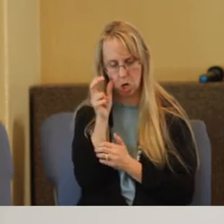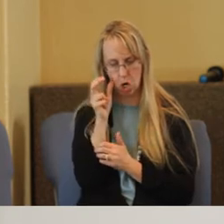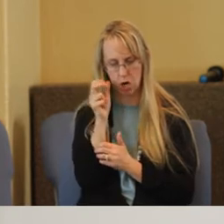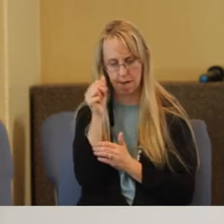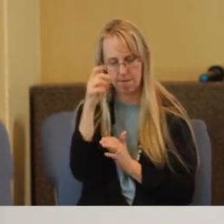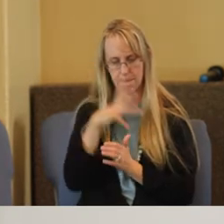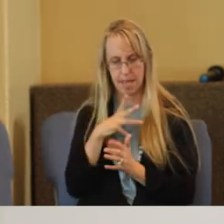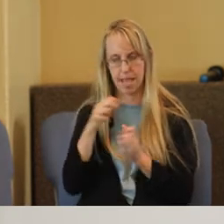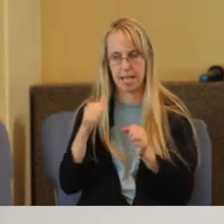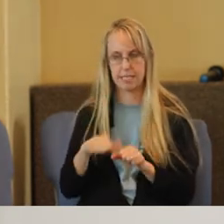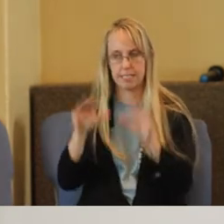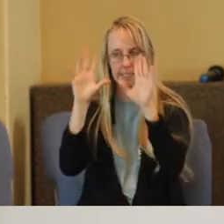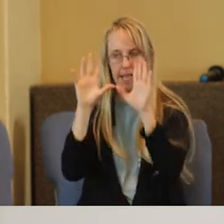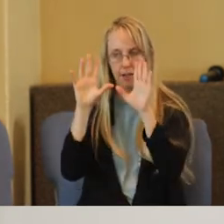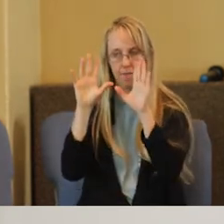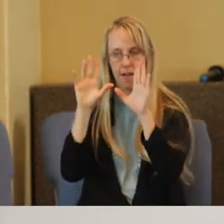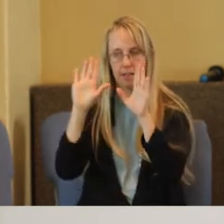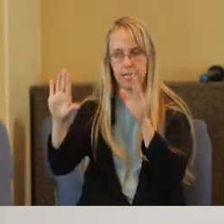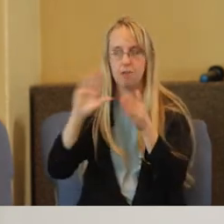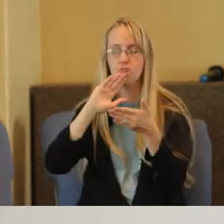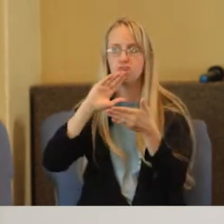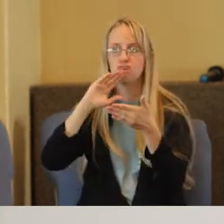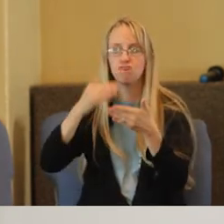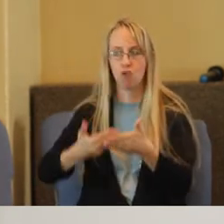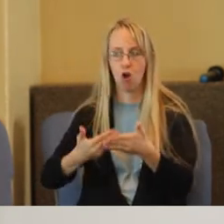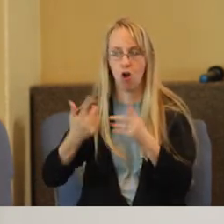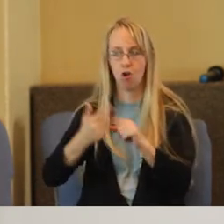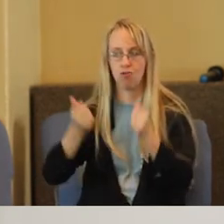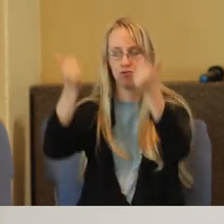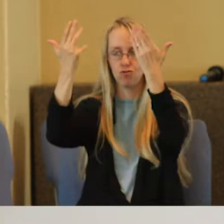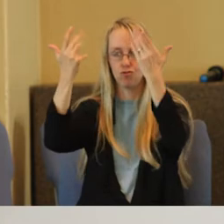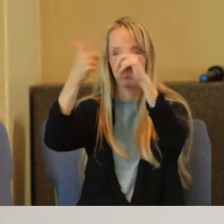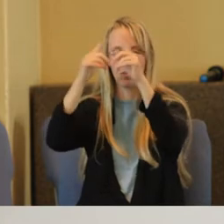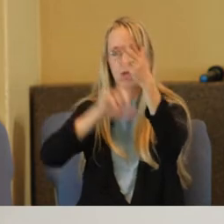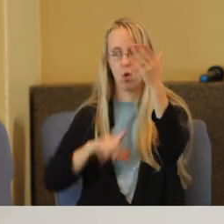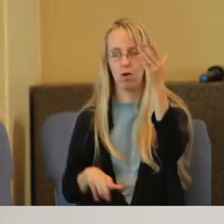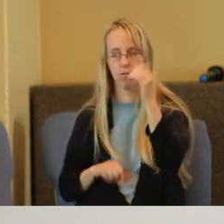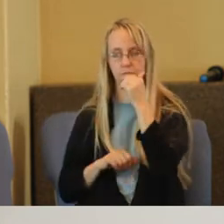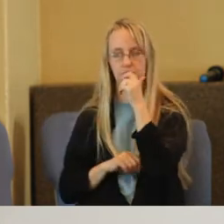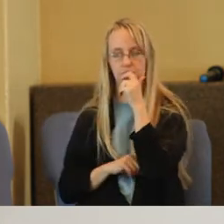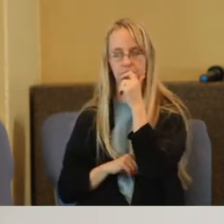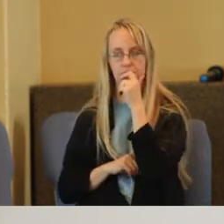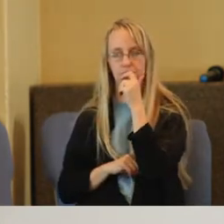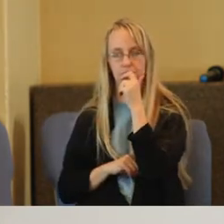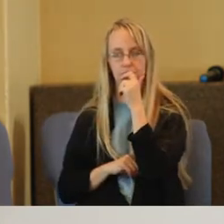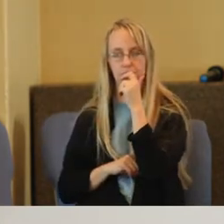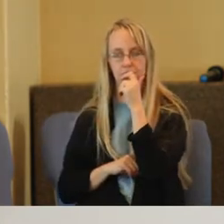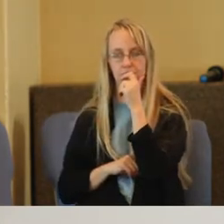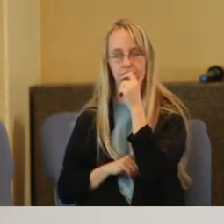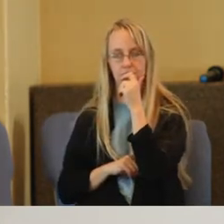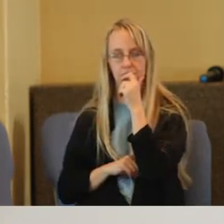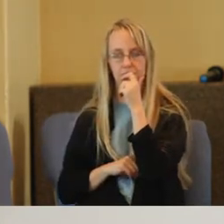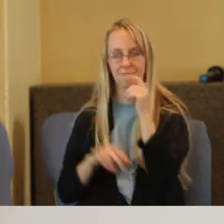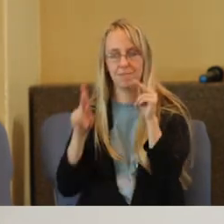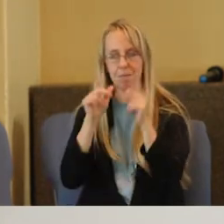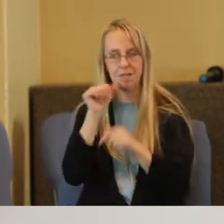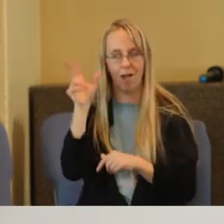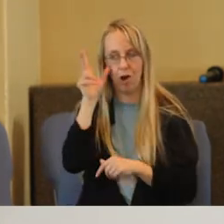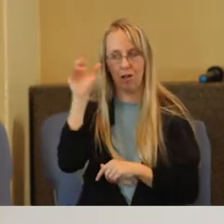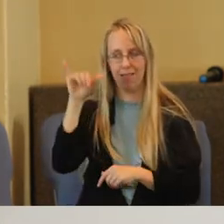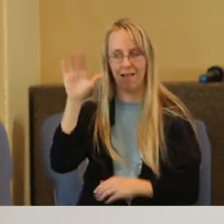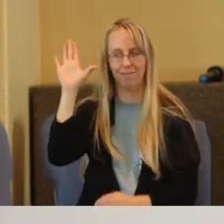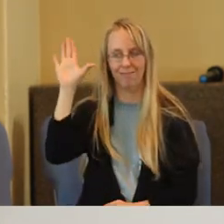man sacrificing his daughter up to the Lord? Okay? People have not heard of